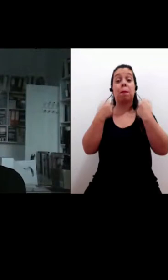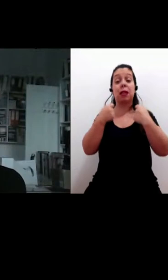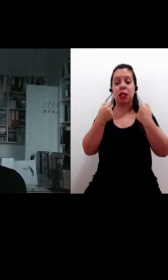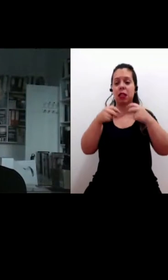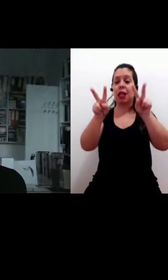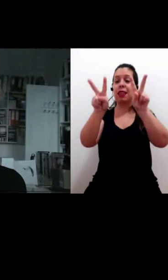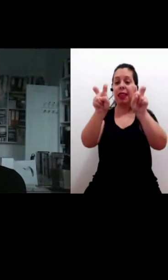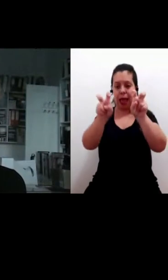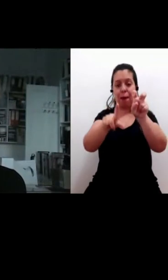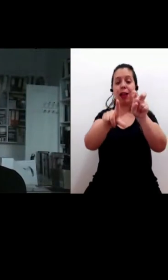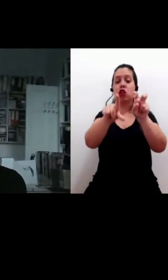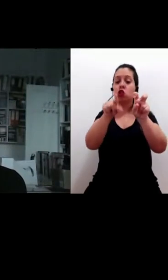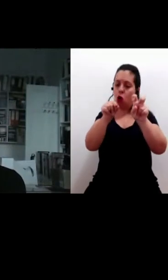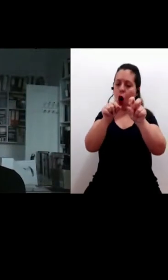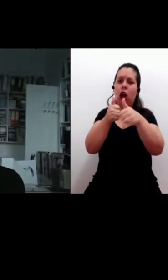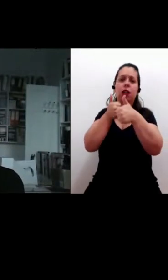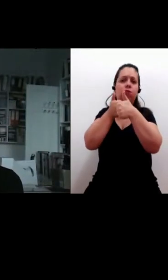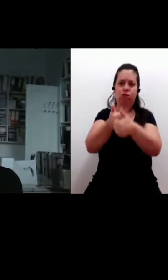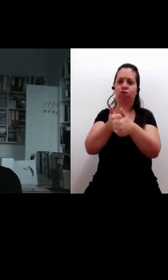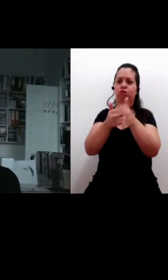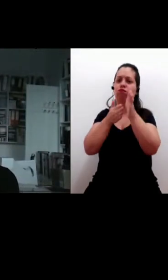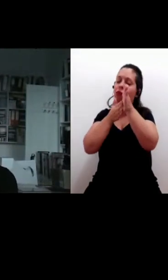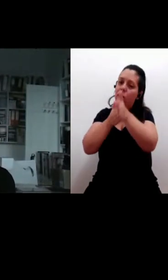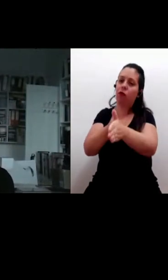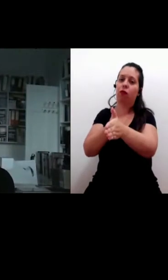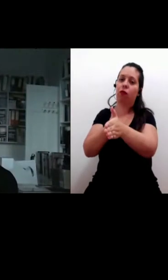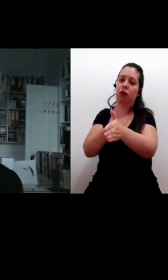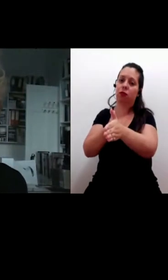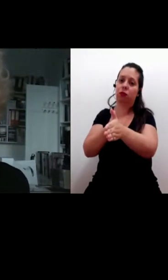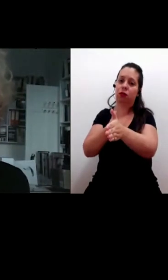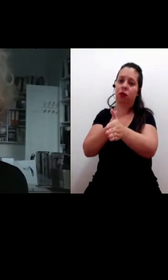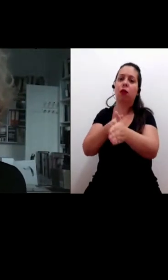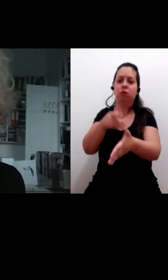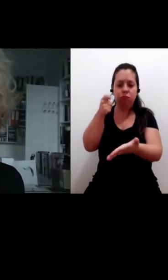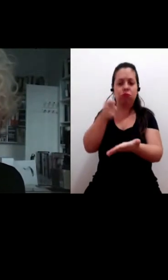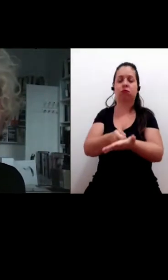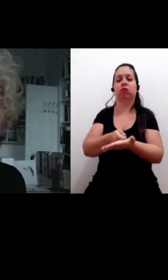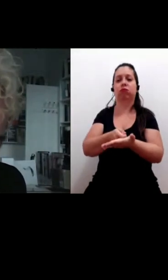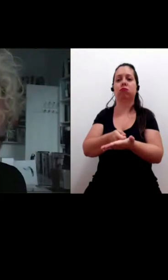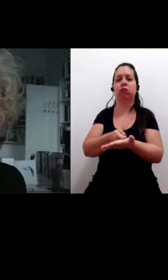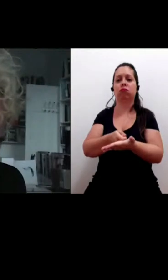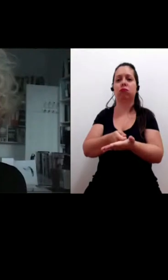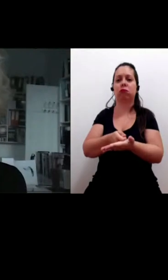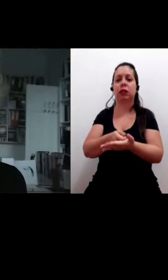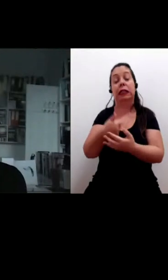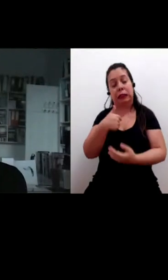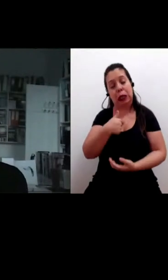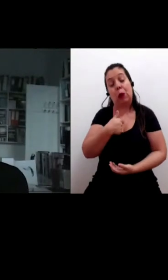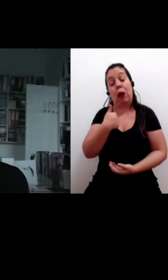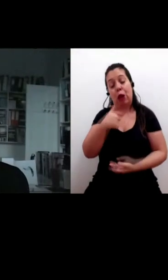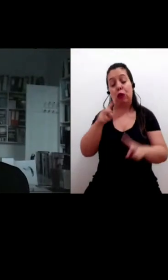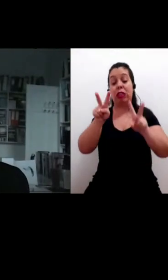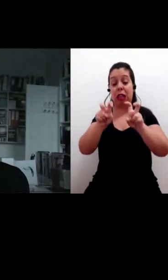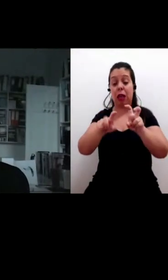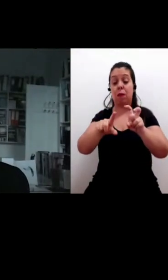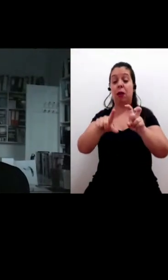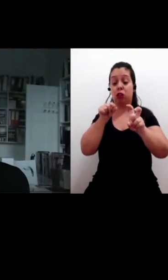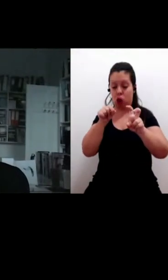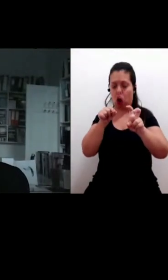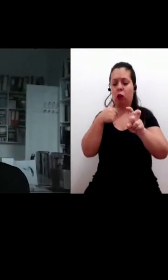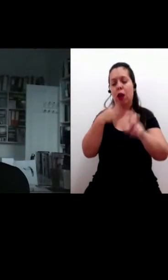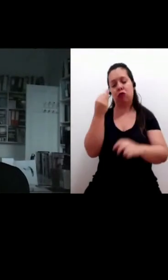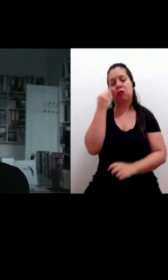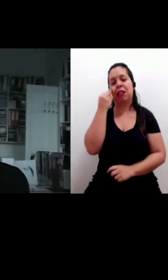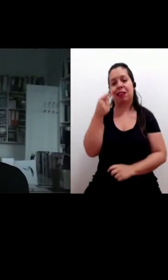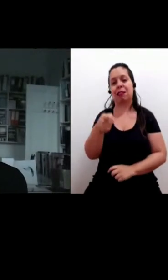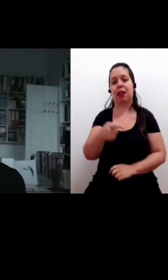theme. You have to be quite rigorous about that. And that's what I tried to do with the story of film. And from Brazil, you